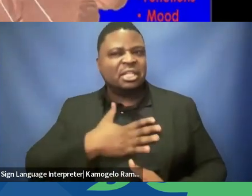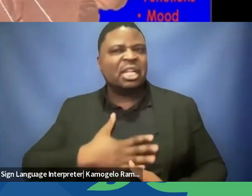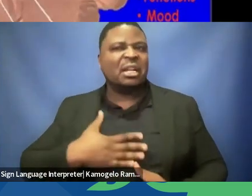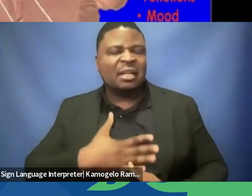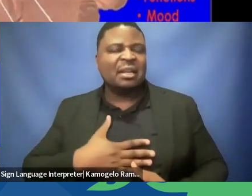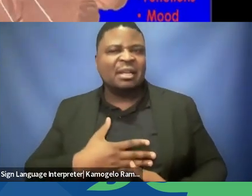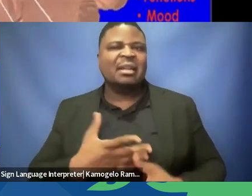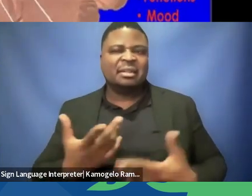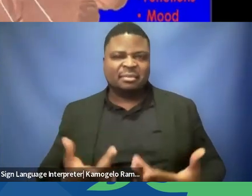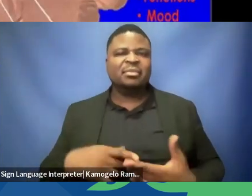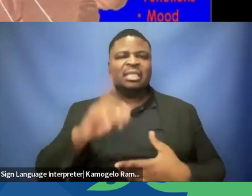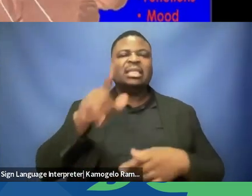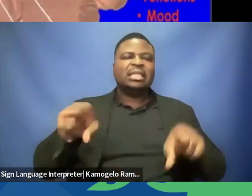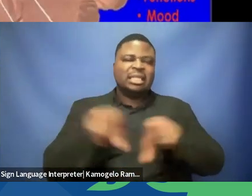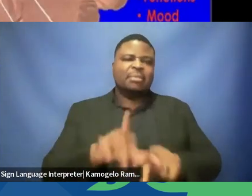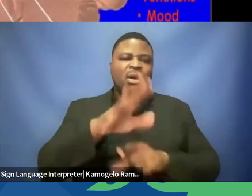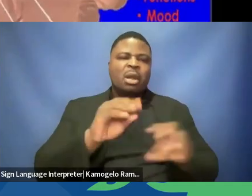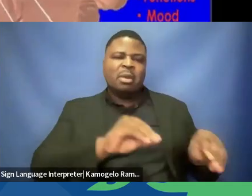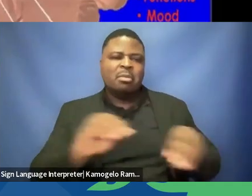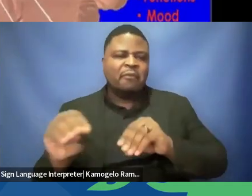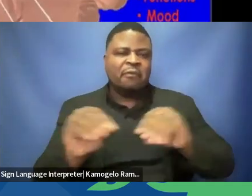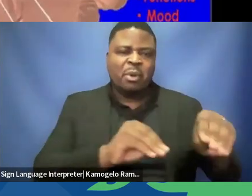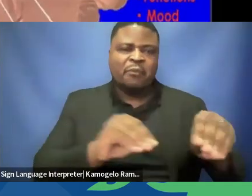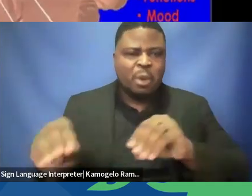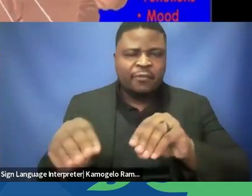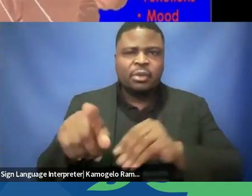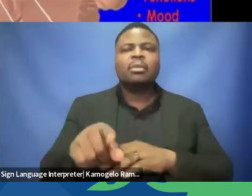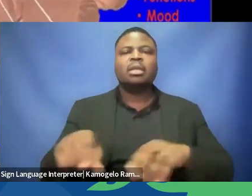also goes with movement, increases compulsion, and